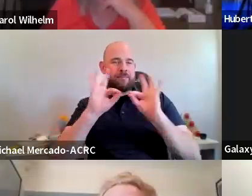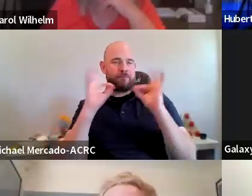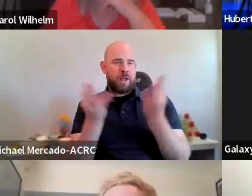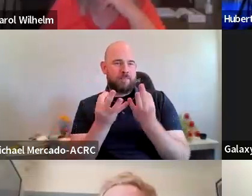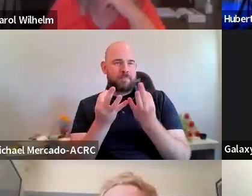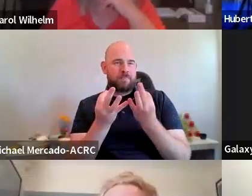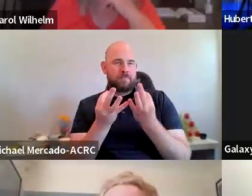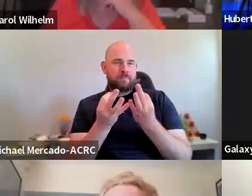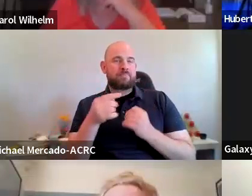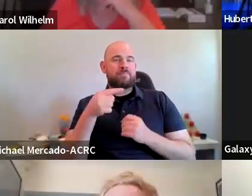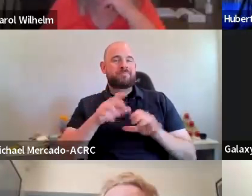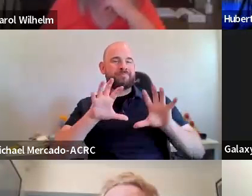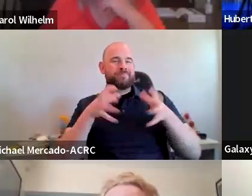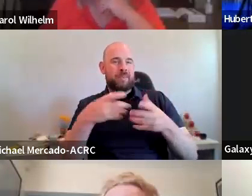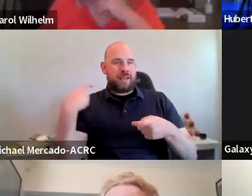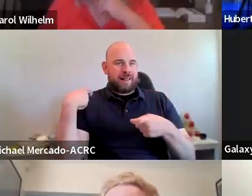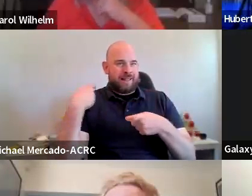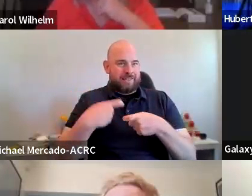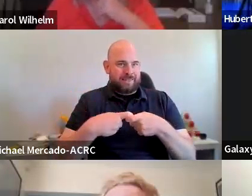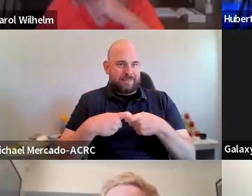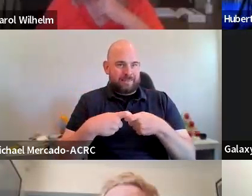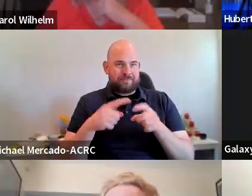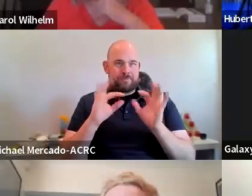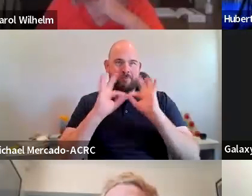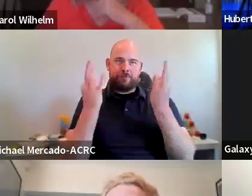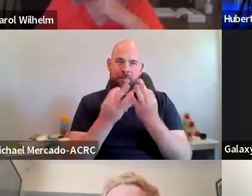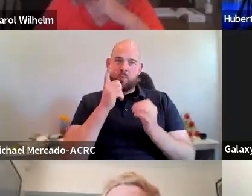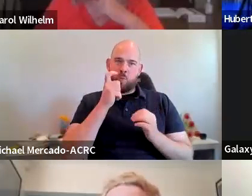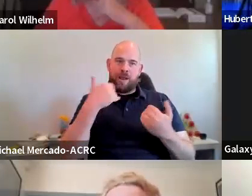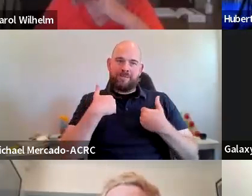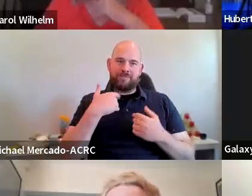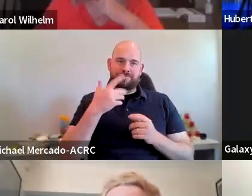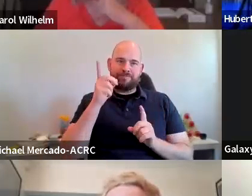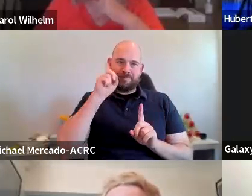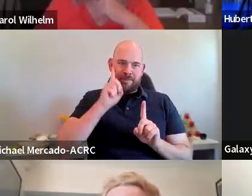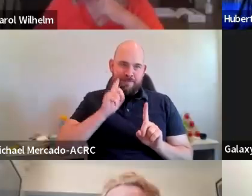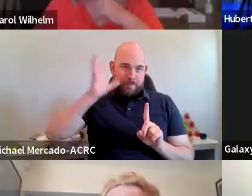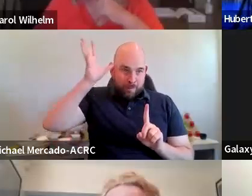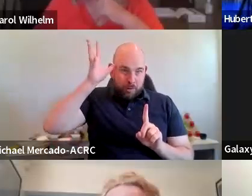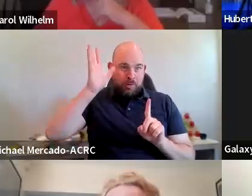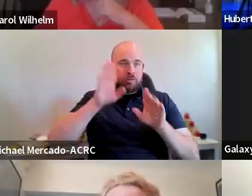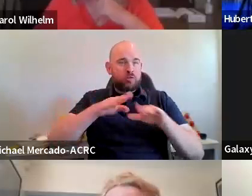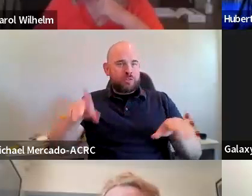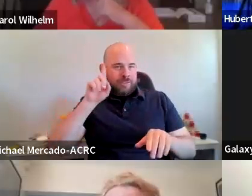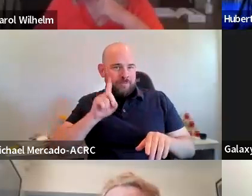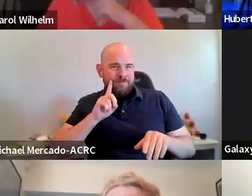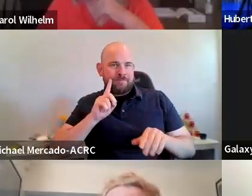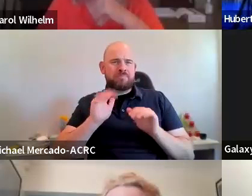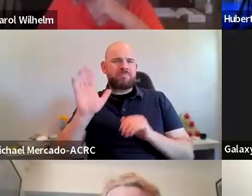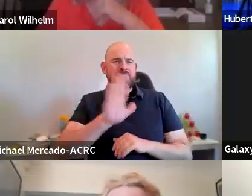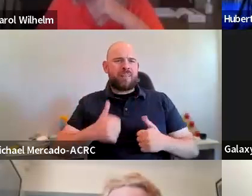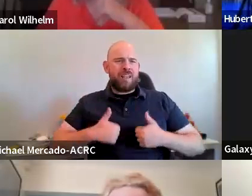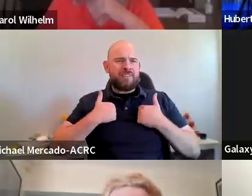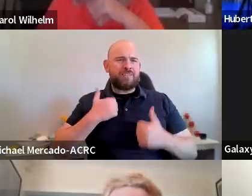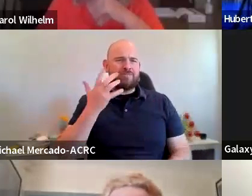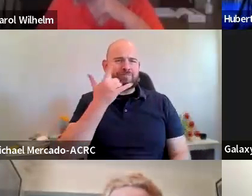So that's Rising Sign Therapies. Then the third one is a Spanish family. It's